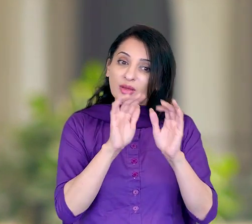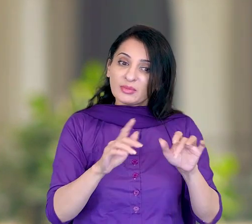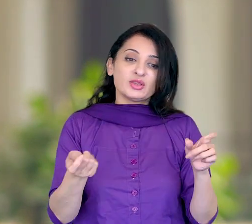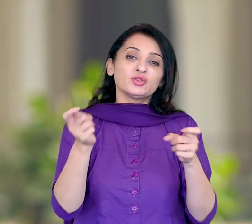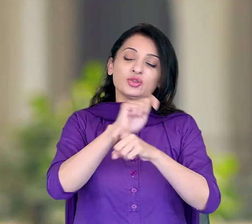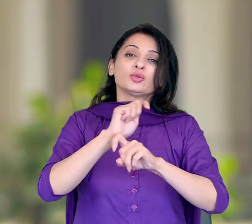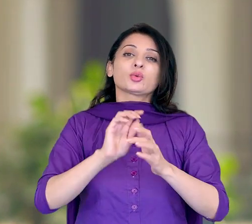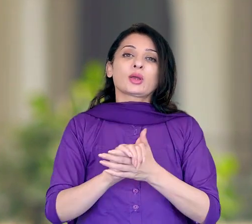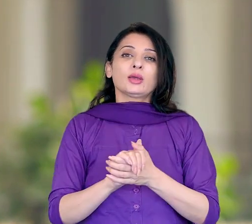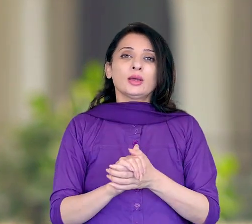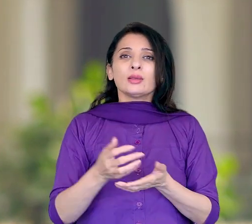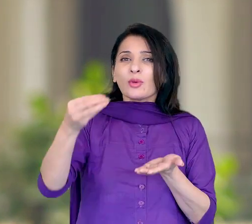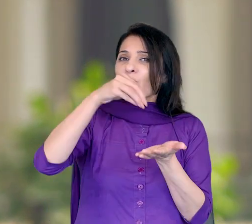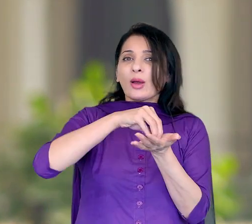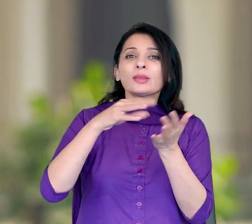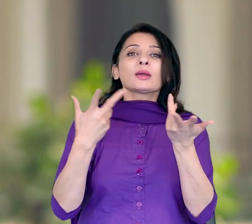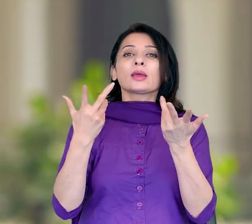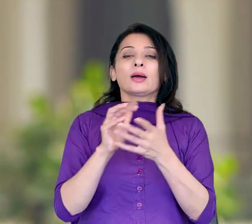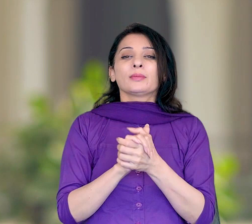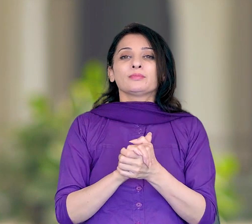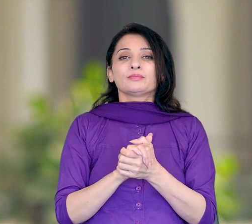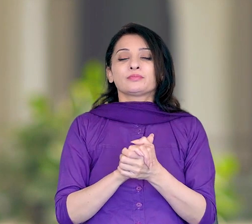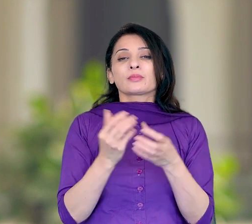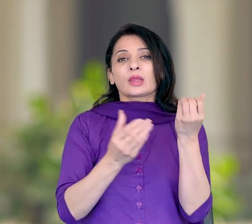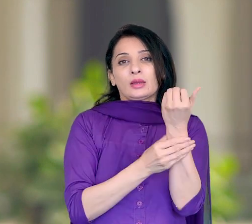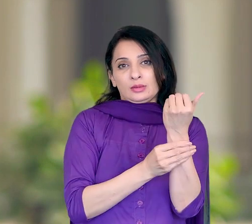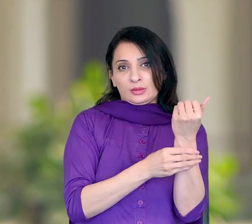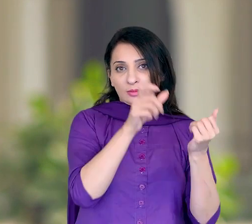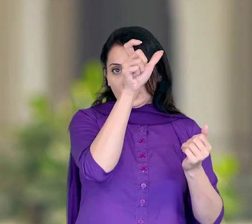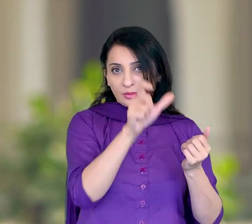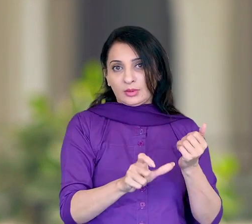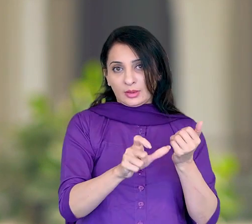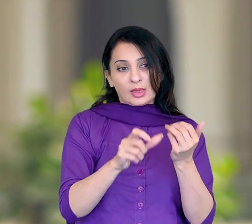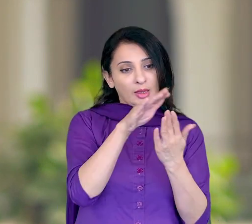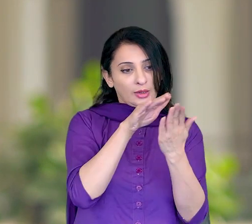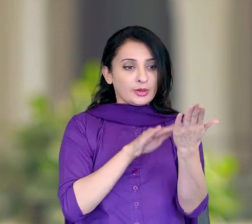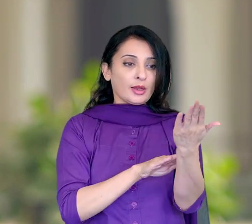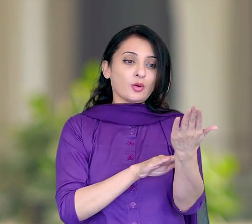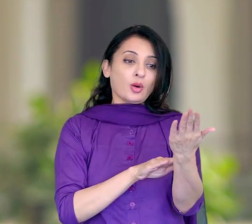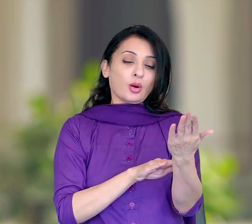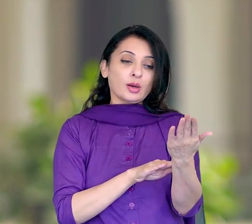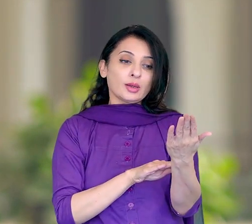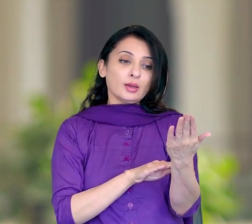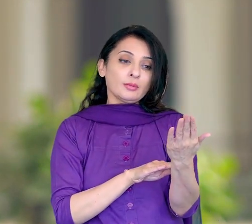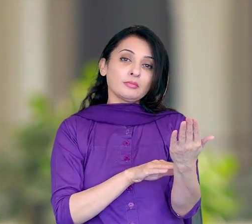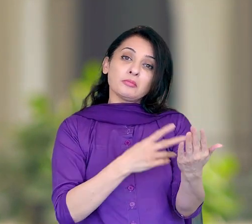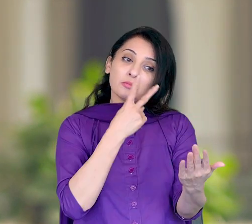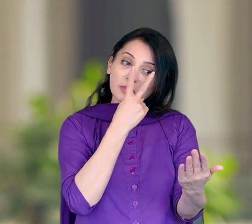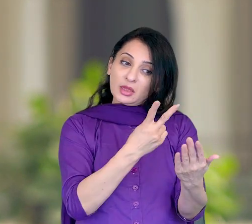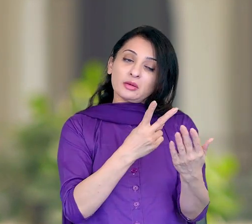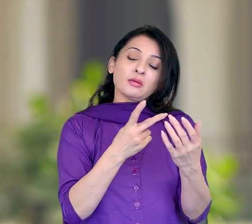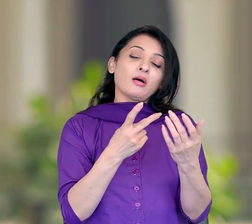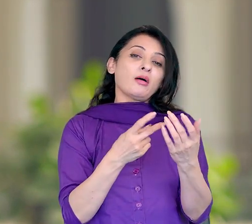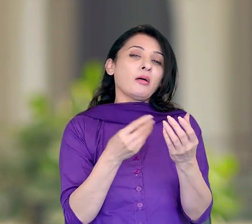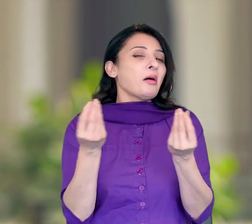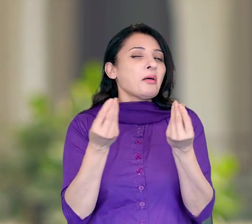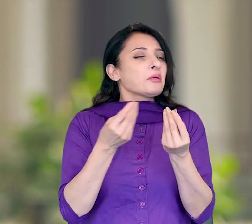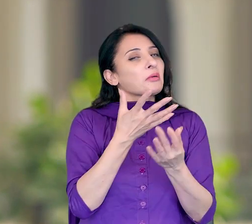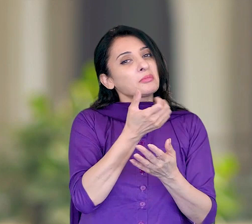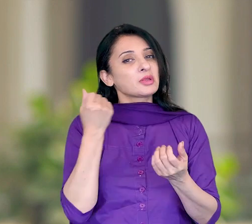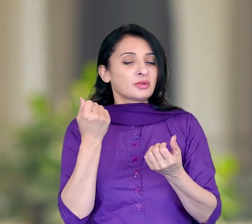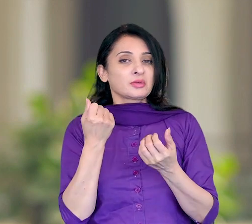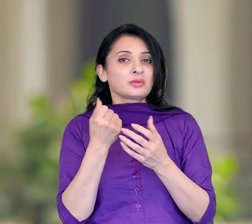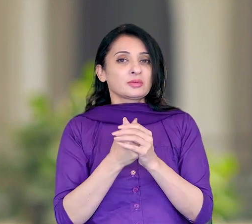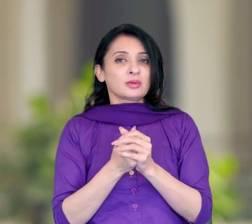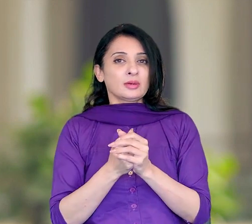The patient record is always accessible. It does not mean that people are going to lose jobs. In Pakistan, people